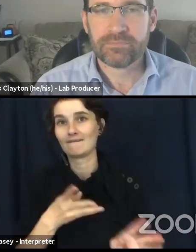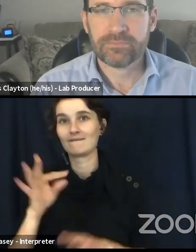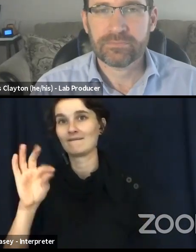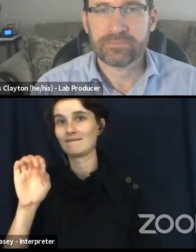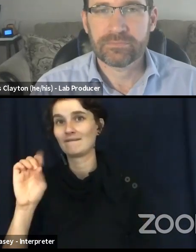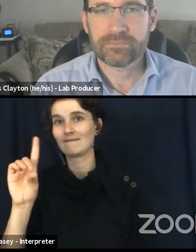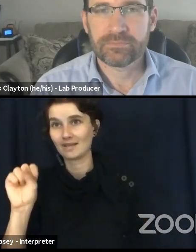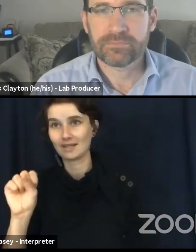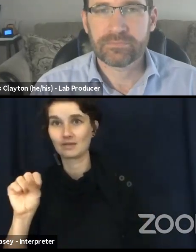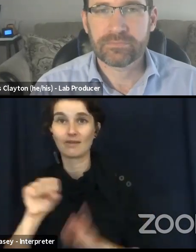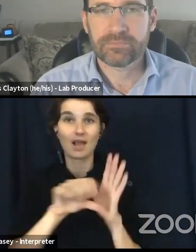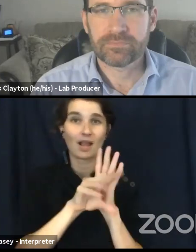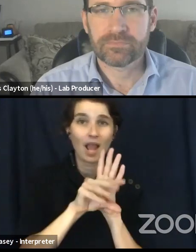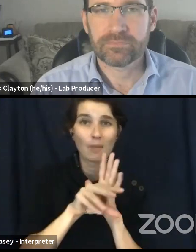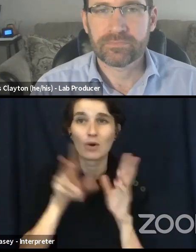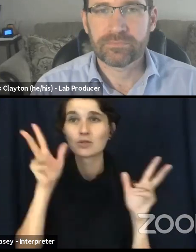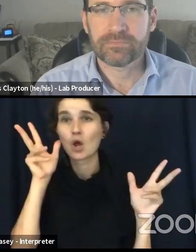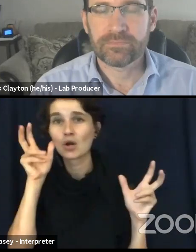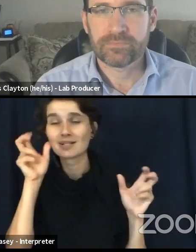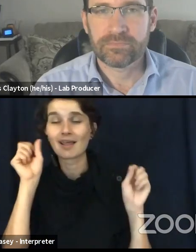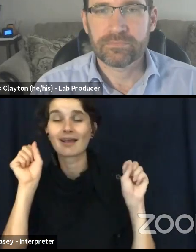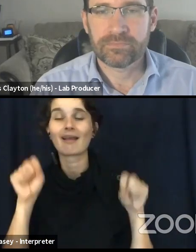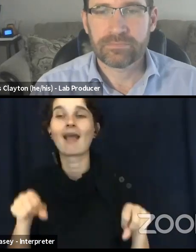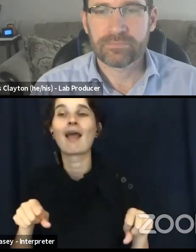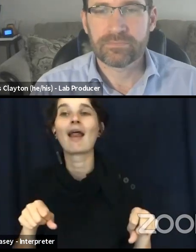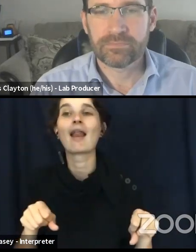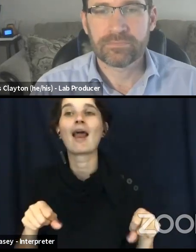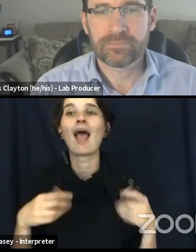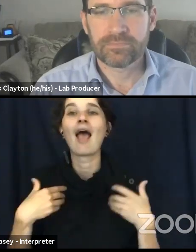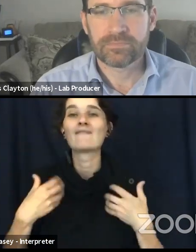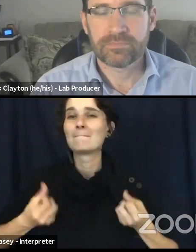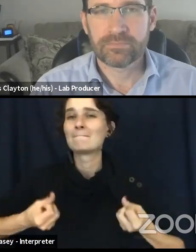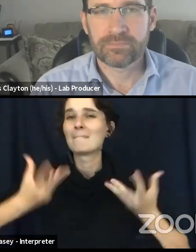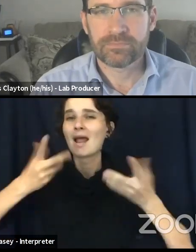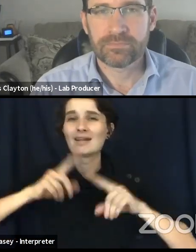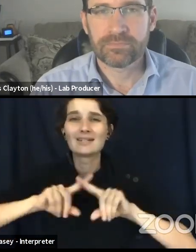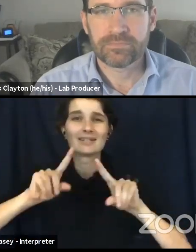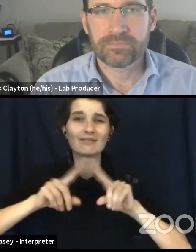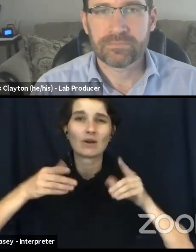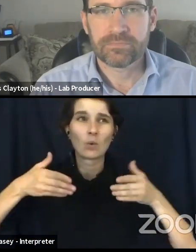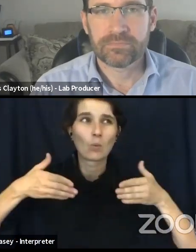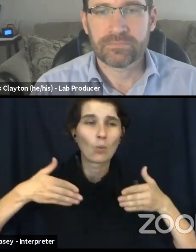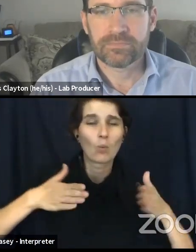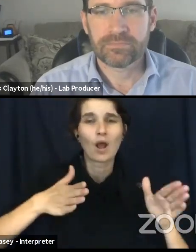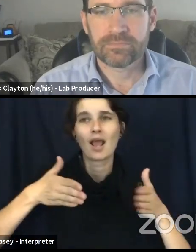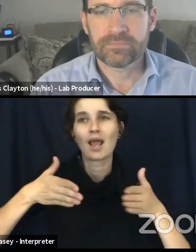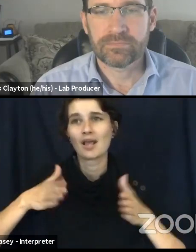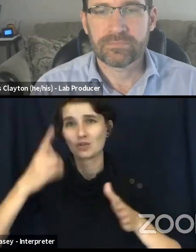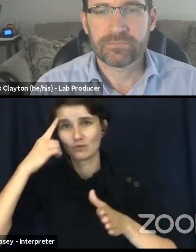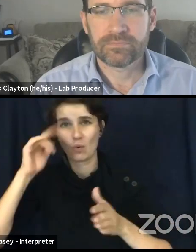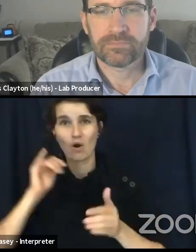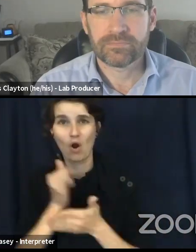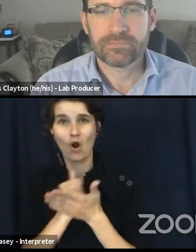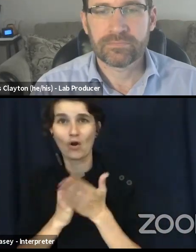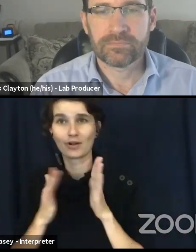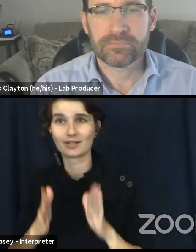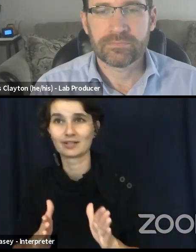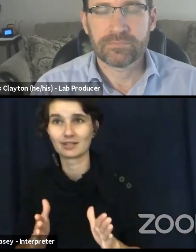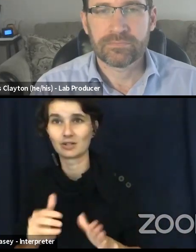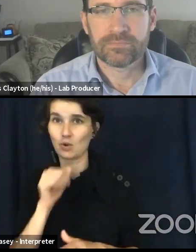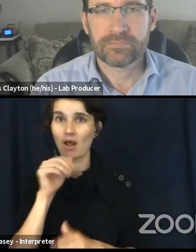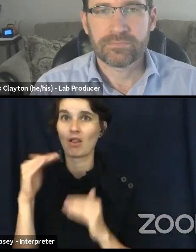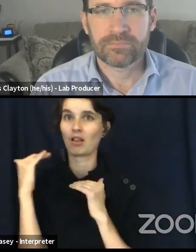that can hold many, many, many different ways forward for artists, so that we're not confined